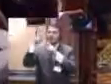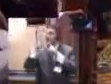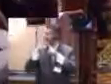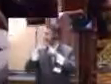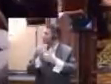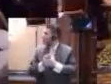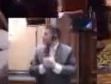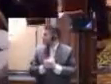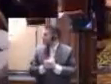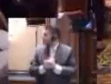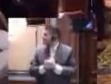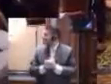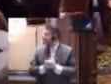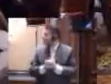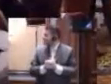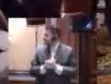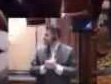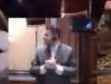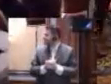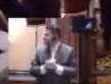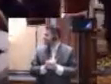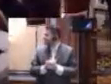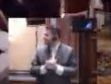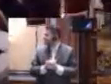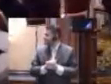And I ask you please to take attendance.